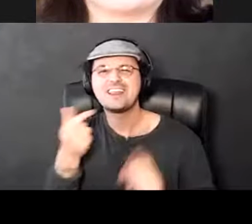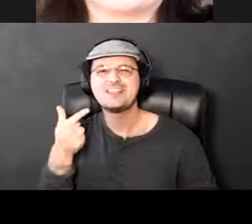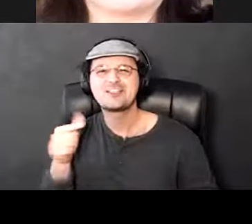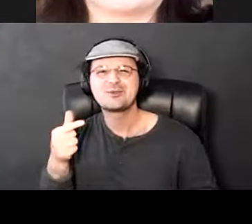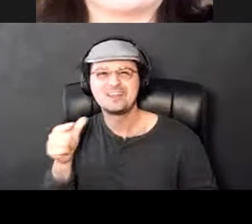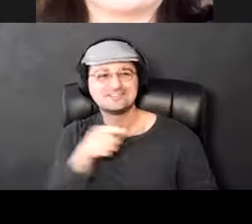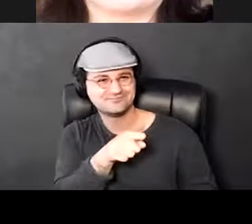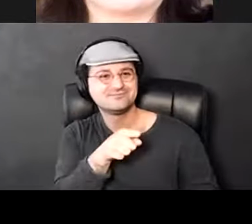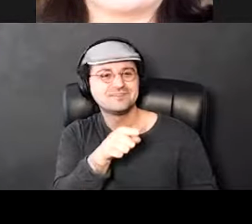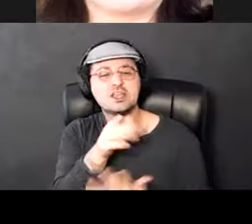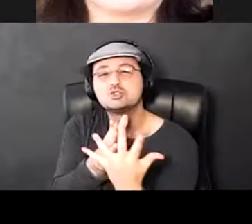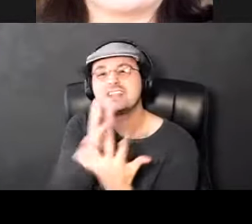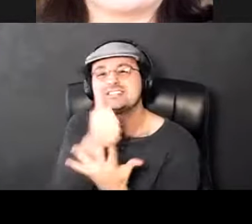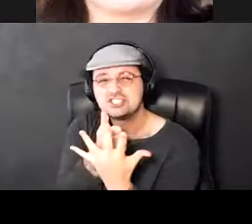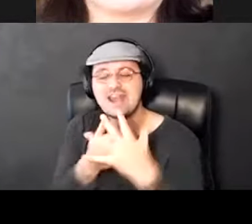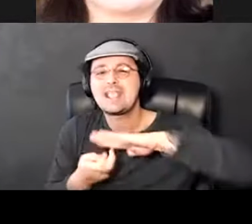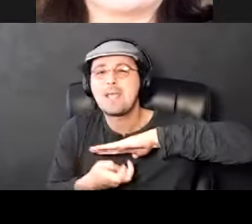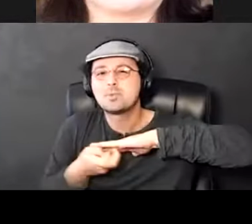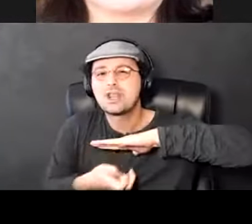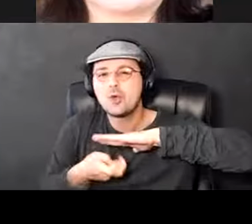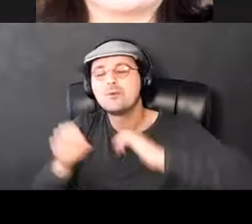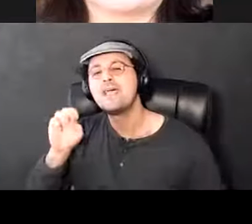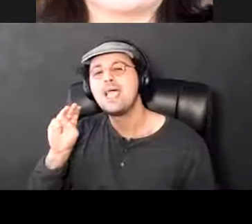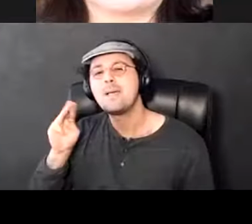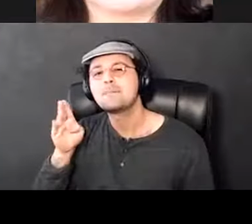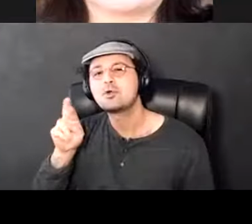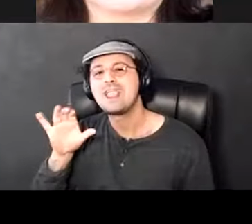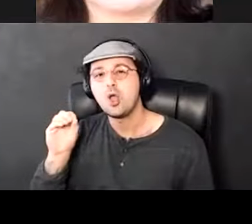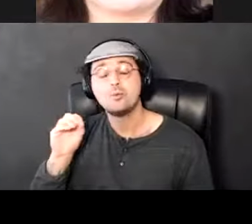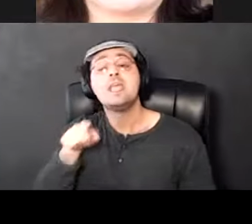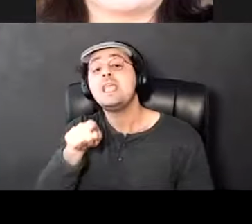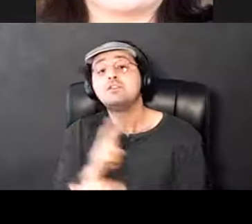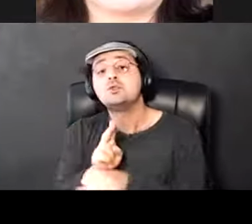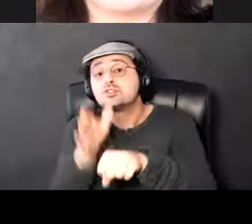transgenic embryo here. So if we take a little cross section through